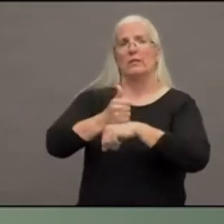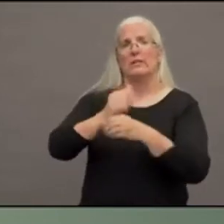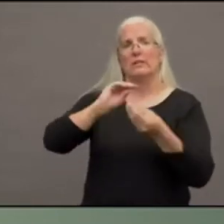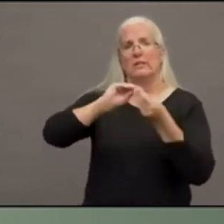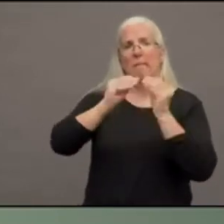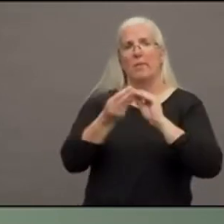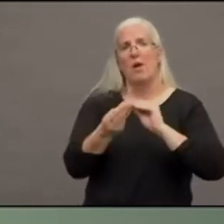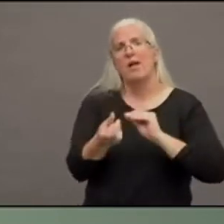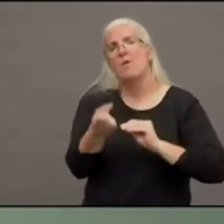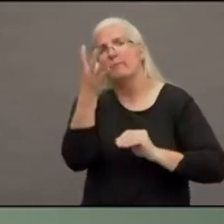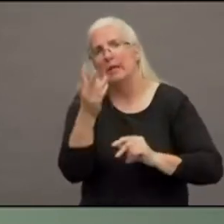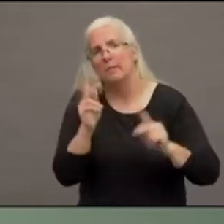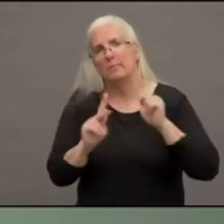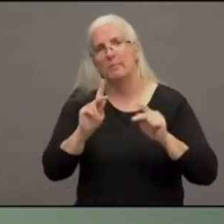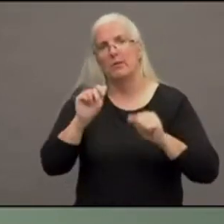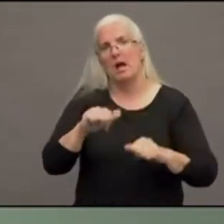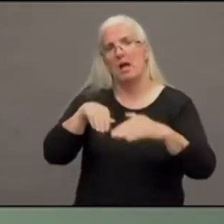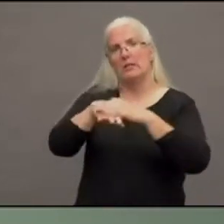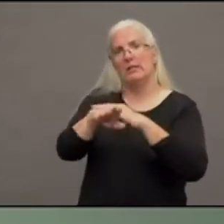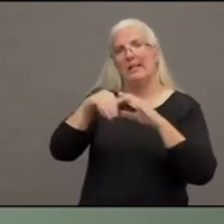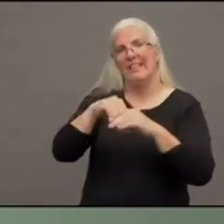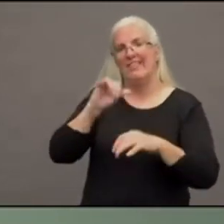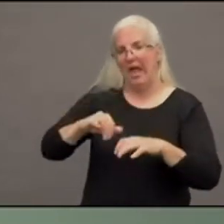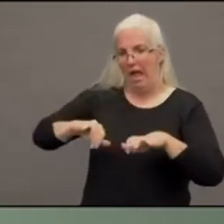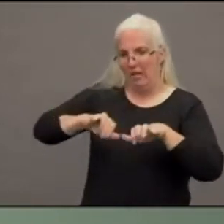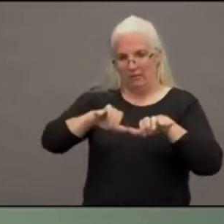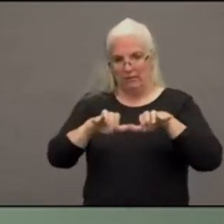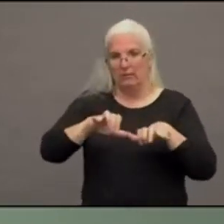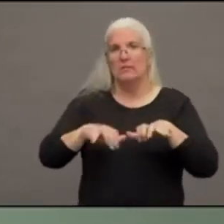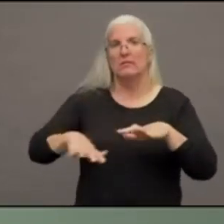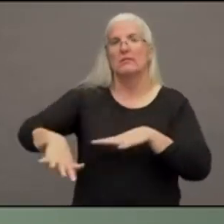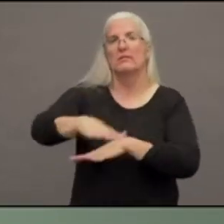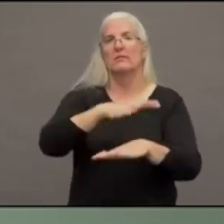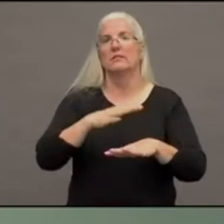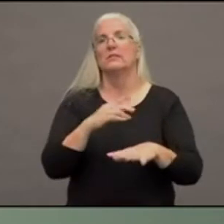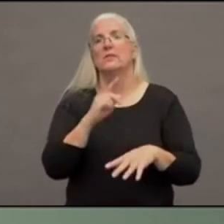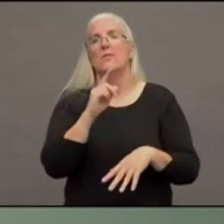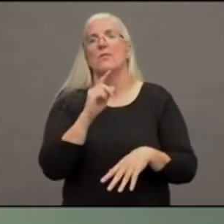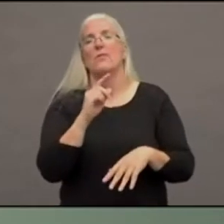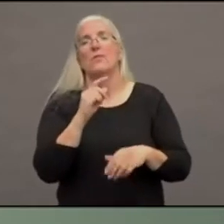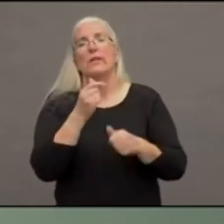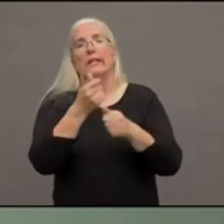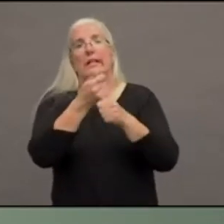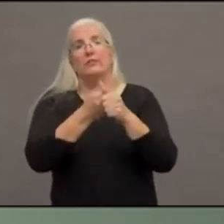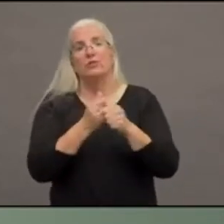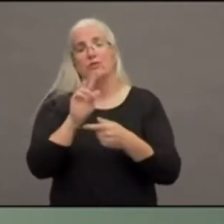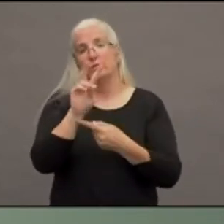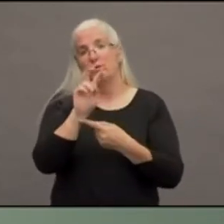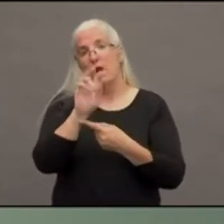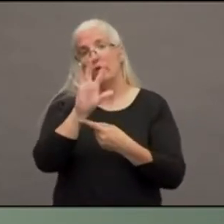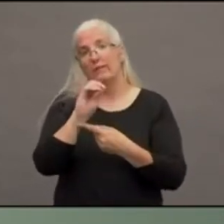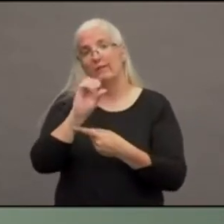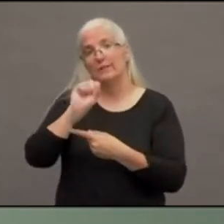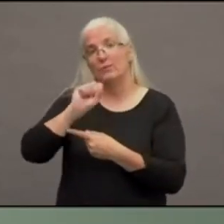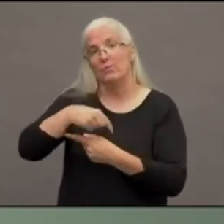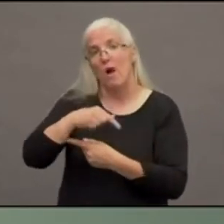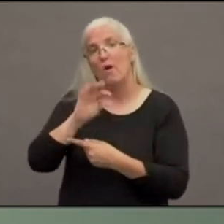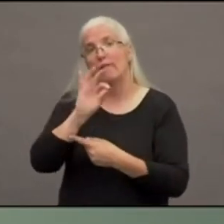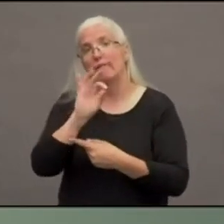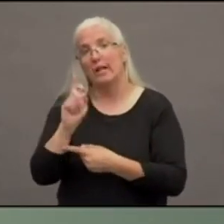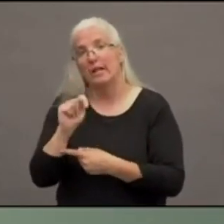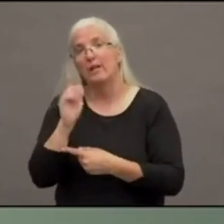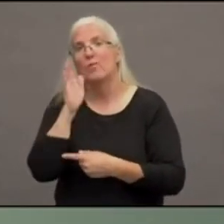of 1 worker per 250 gross square feet of a facility and 1 customer